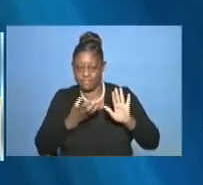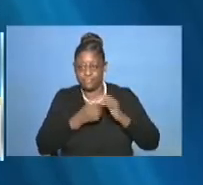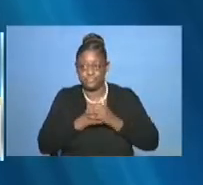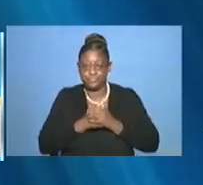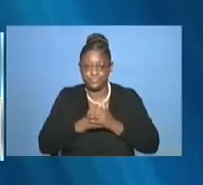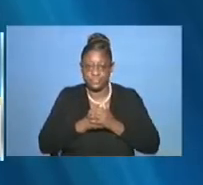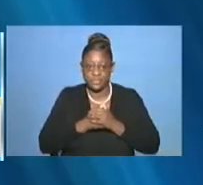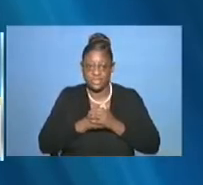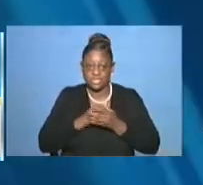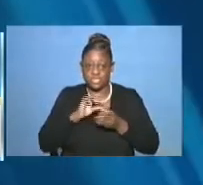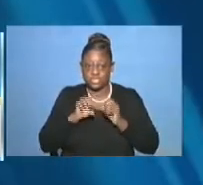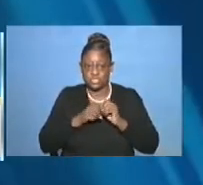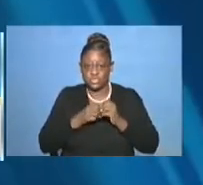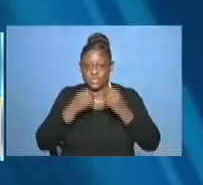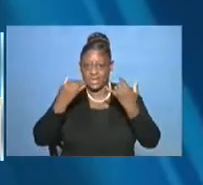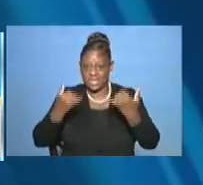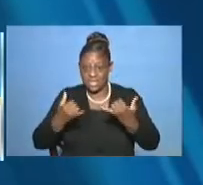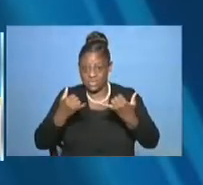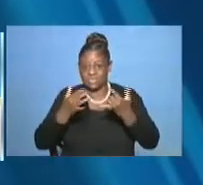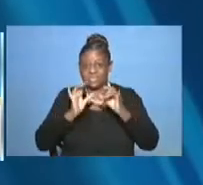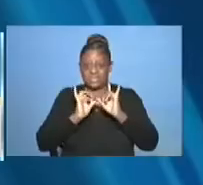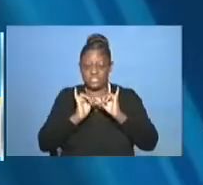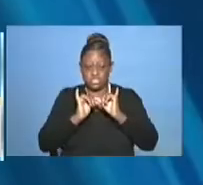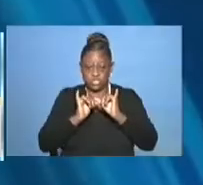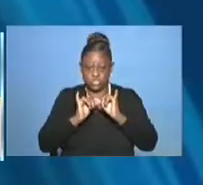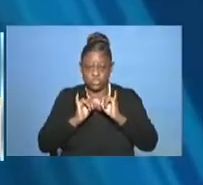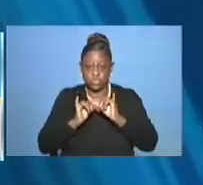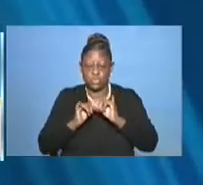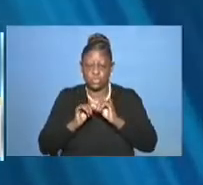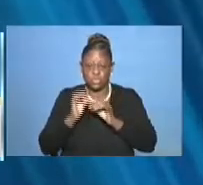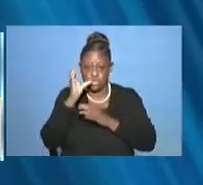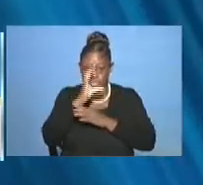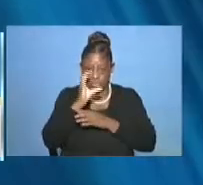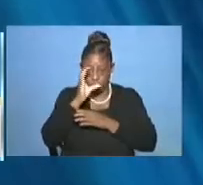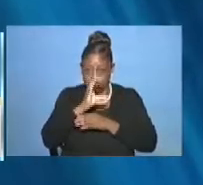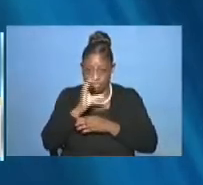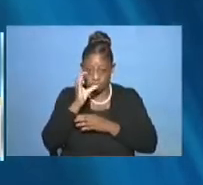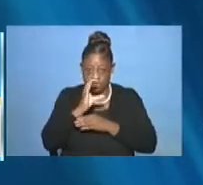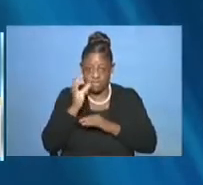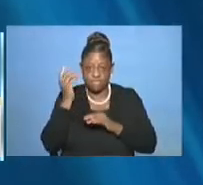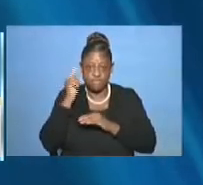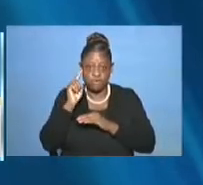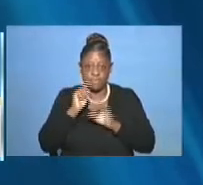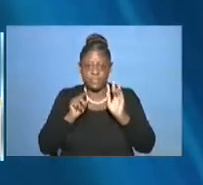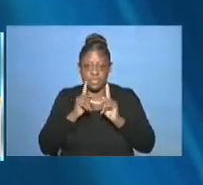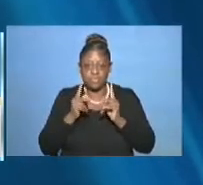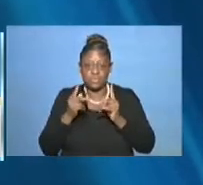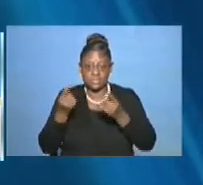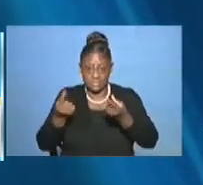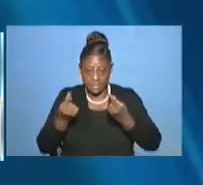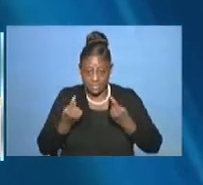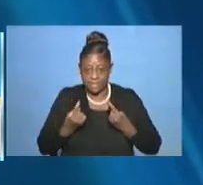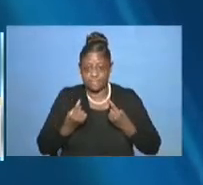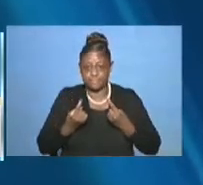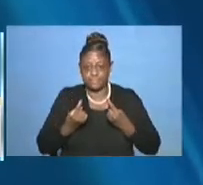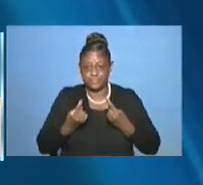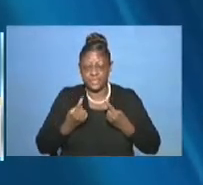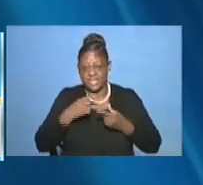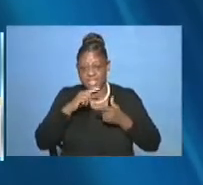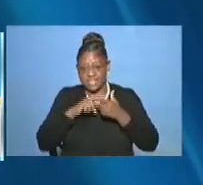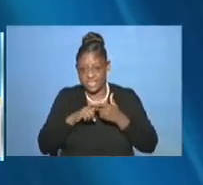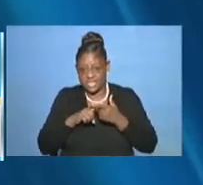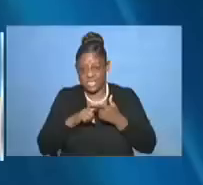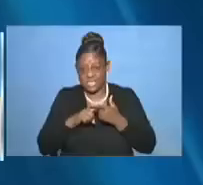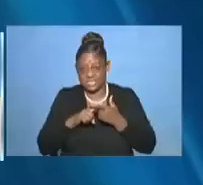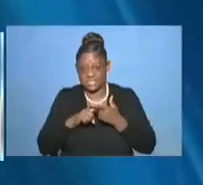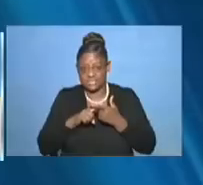been assiduously looking for, persons to be posted to Moores Island. We would have found a